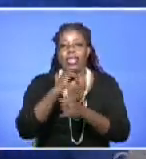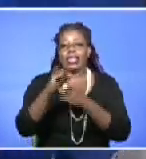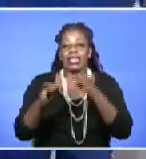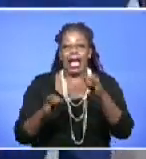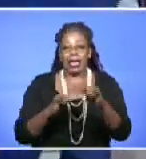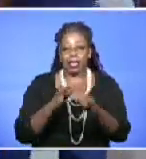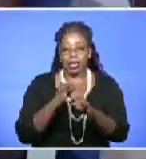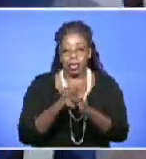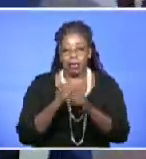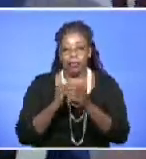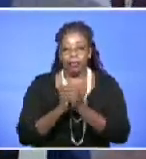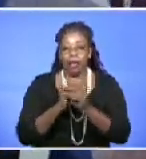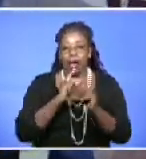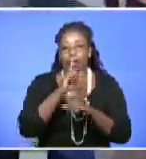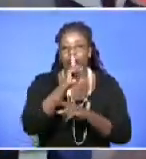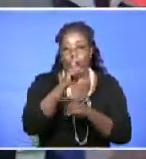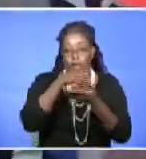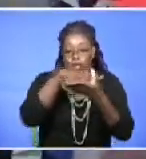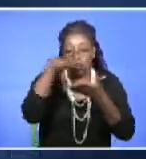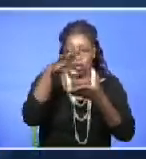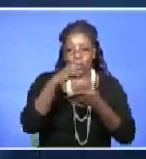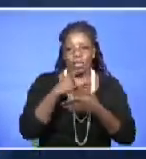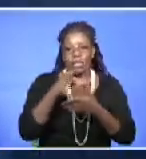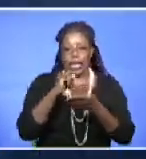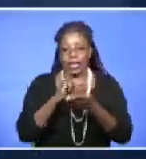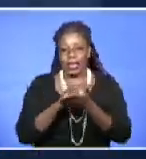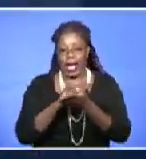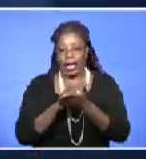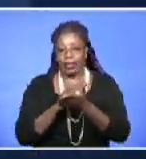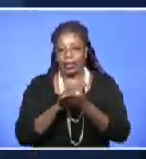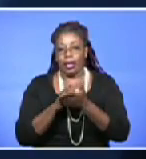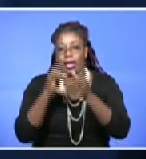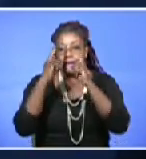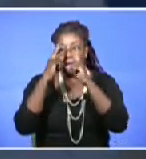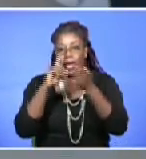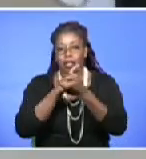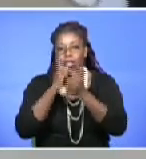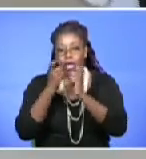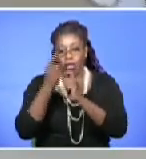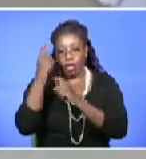One of the students we talked to says the camp changed her outlook on life.